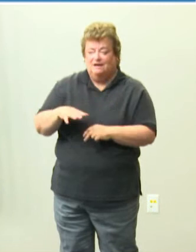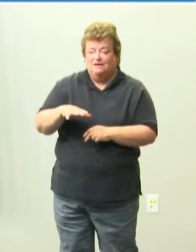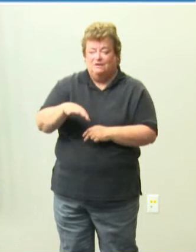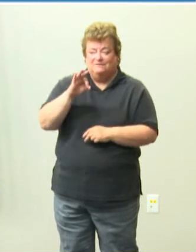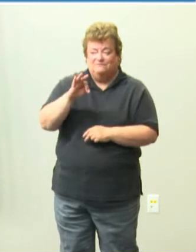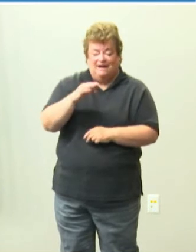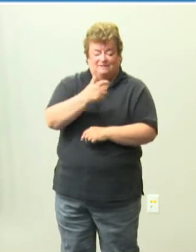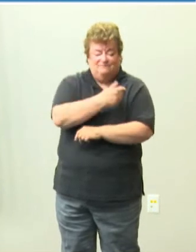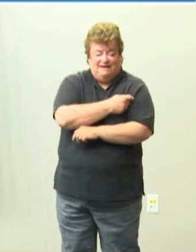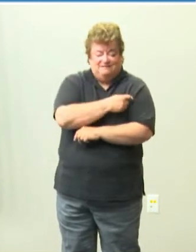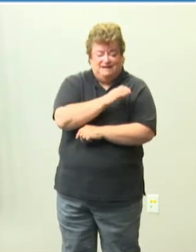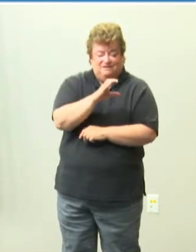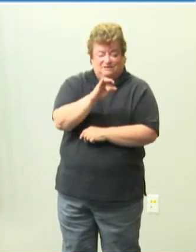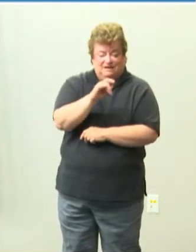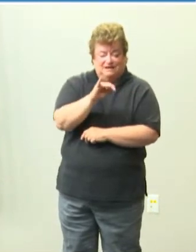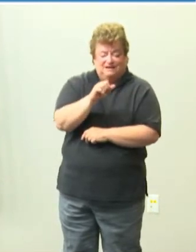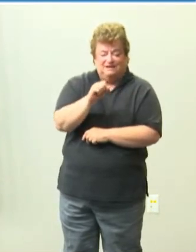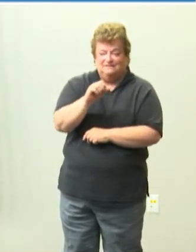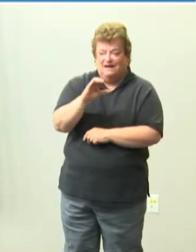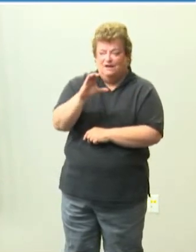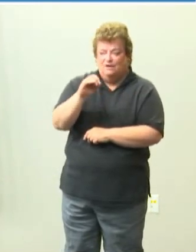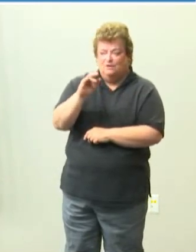clinics at